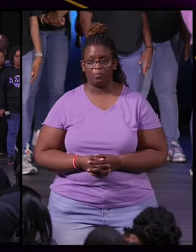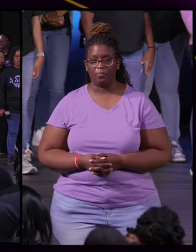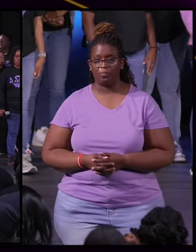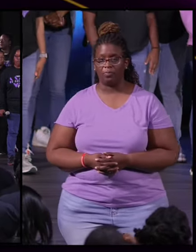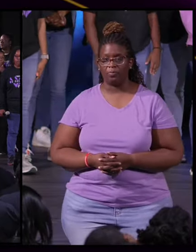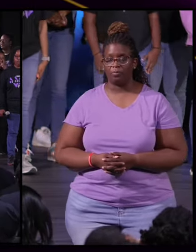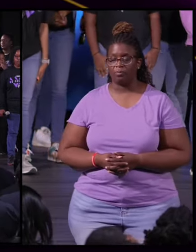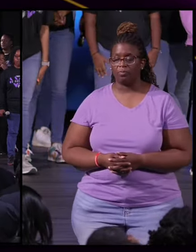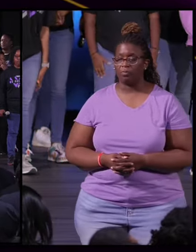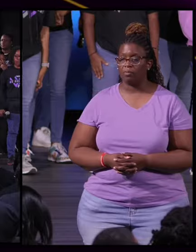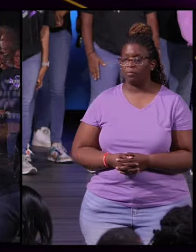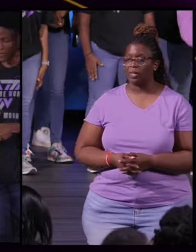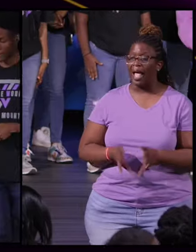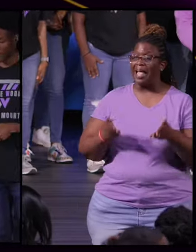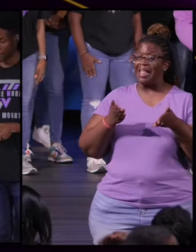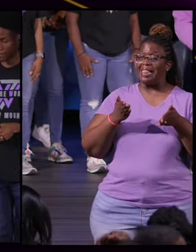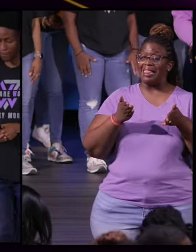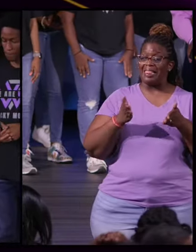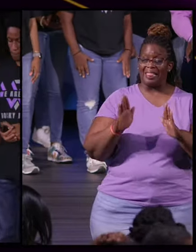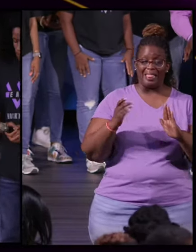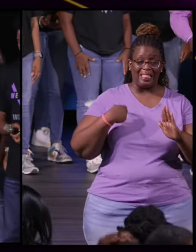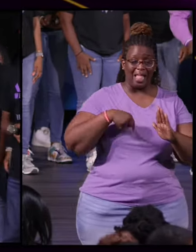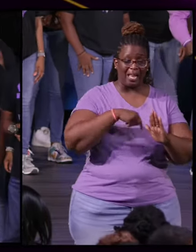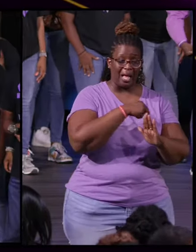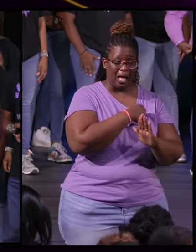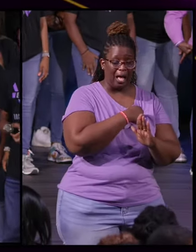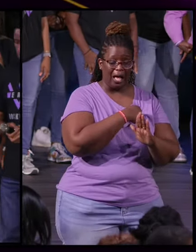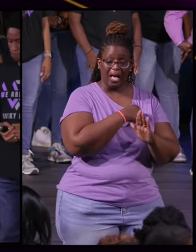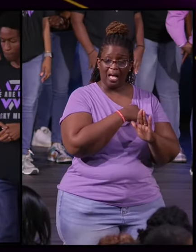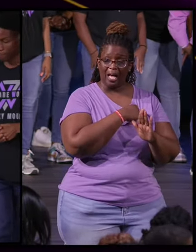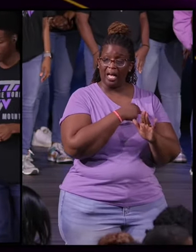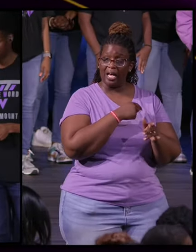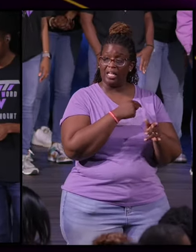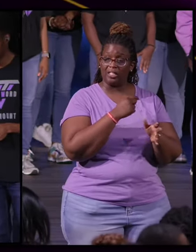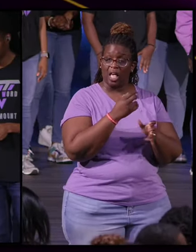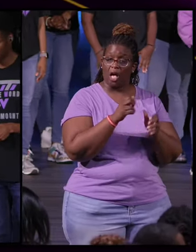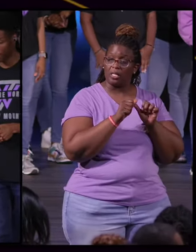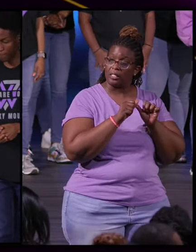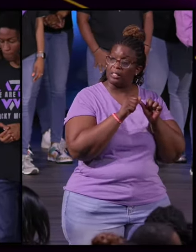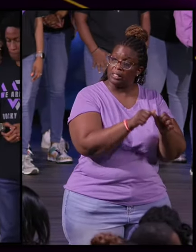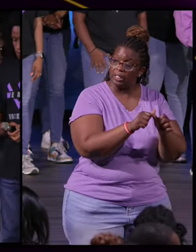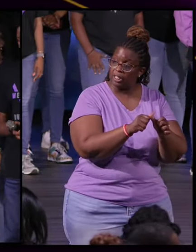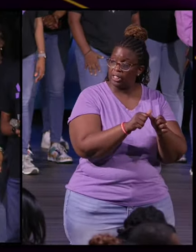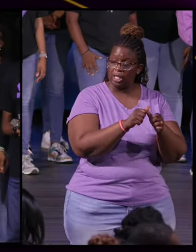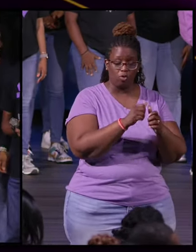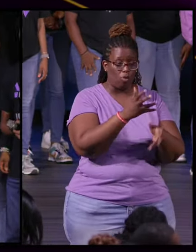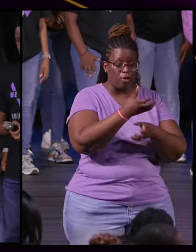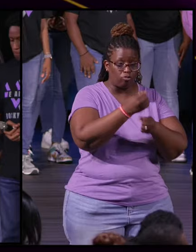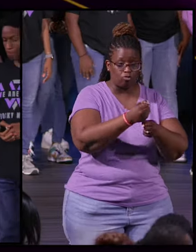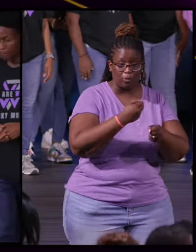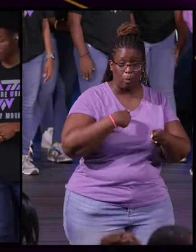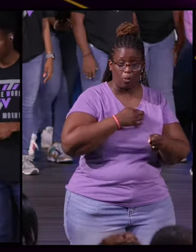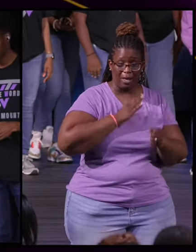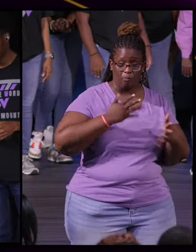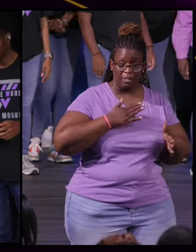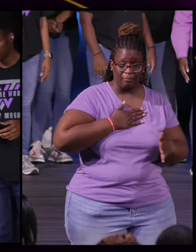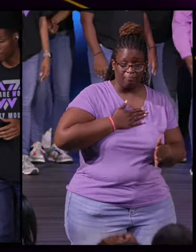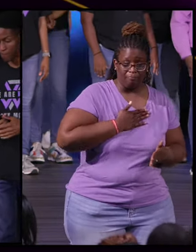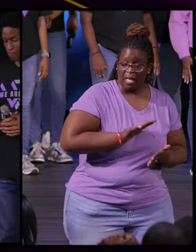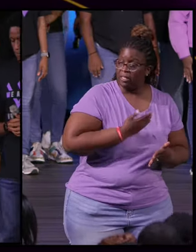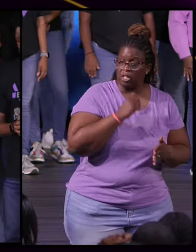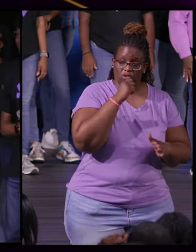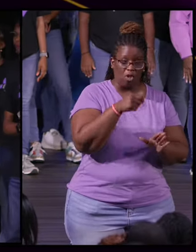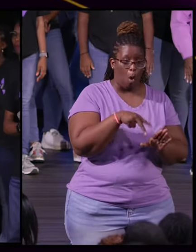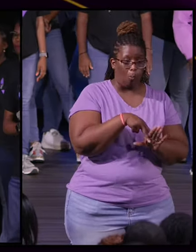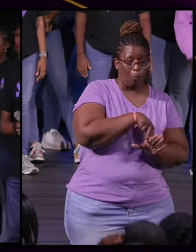Let us hold fast the confession of our hope without wavering. For